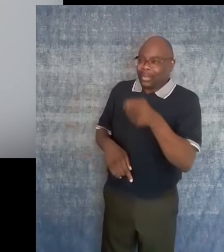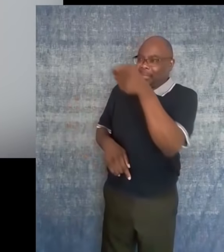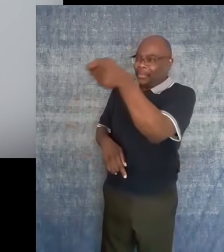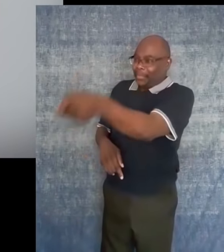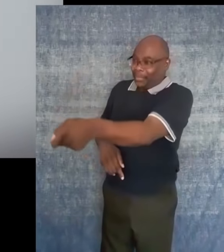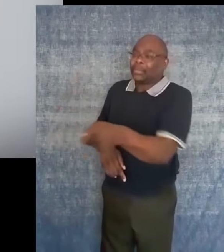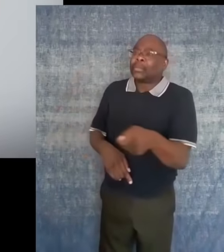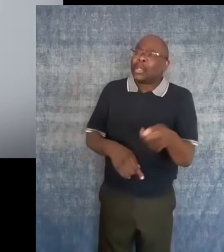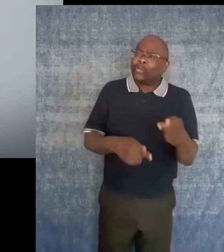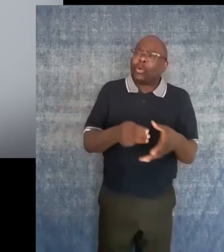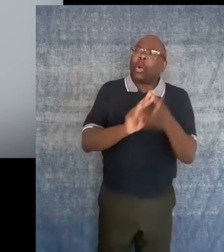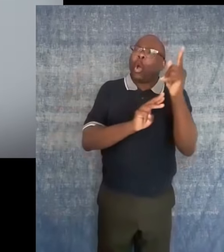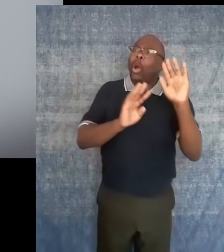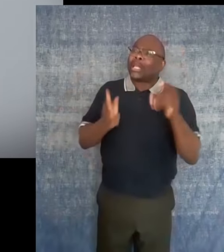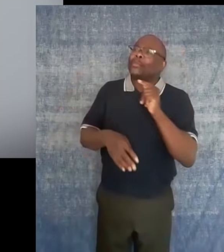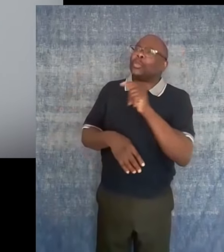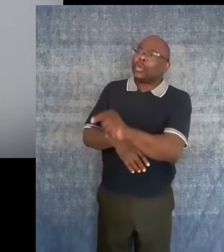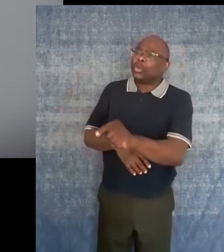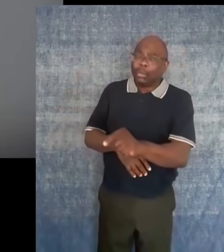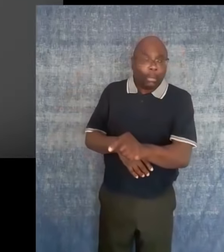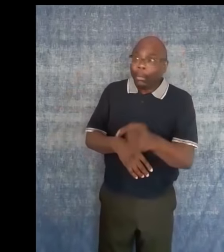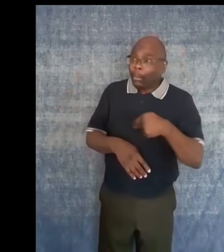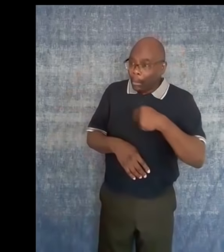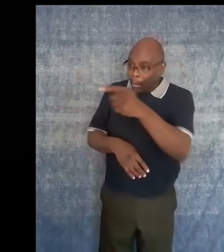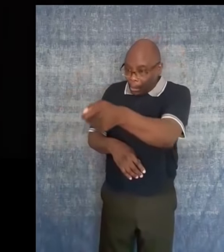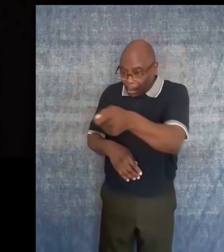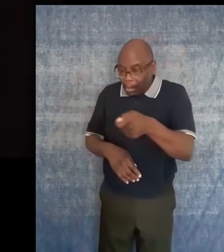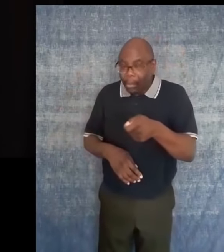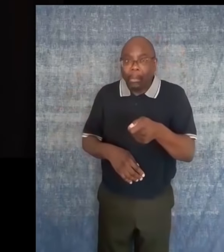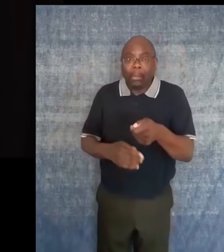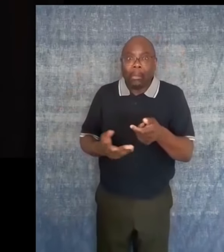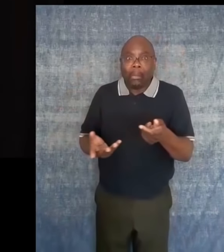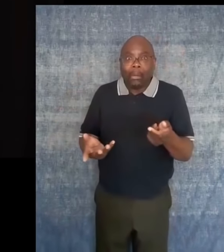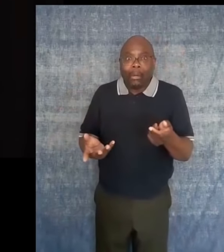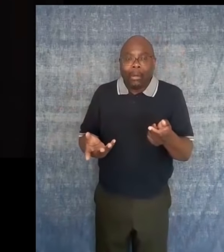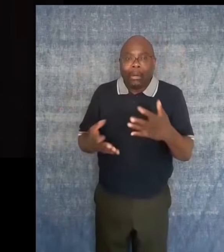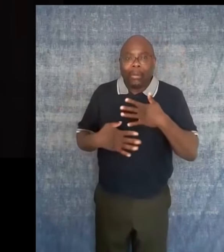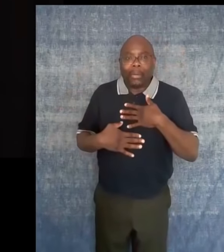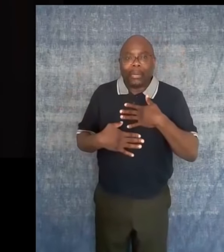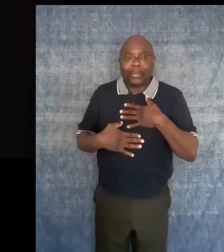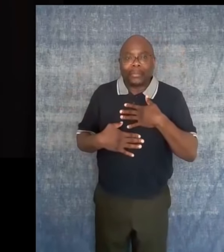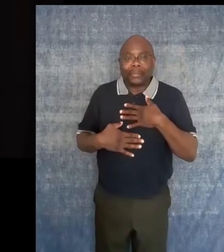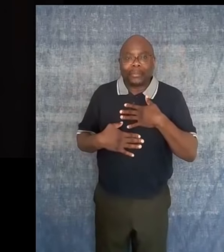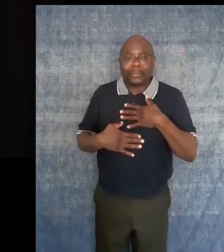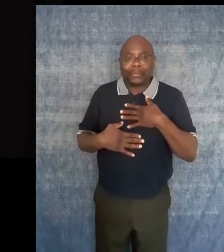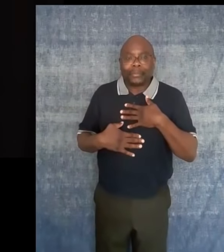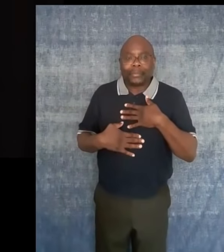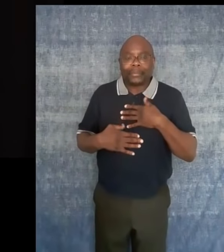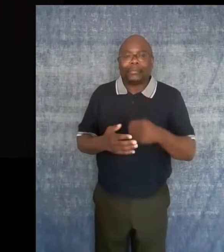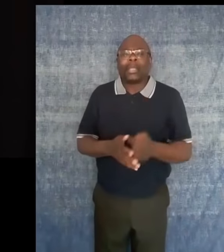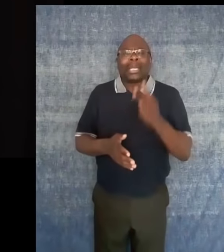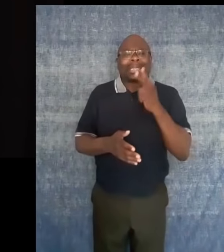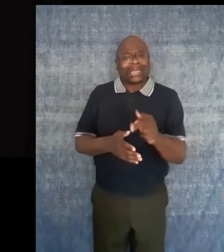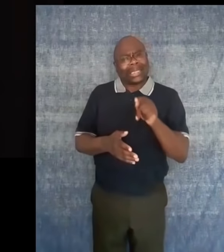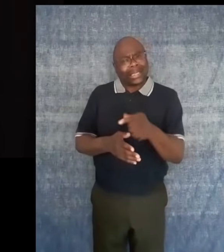says it's a gift from the Lord. So we can see in Lee's video